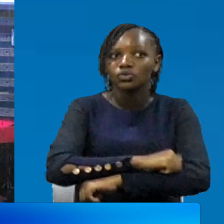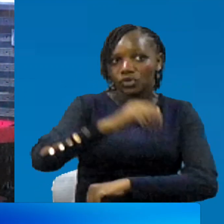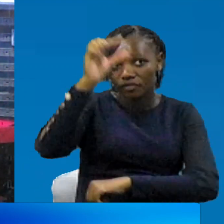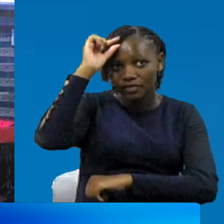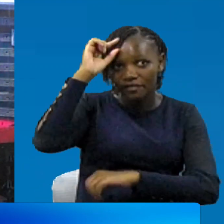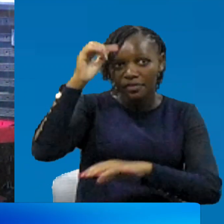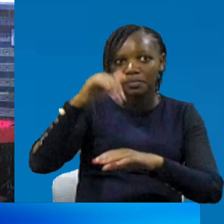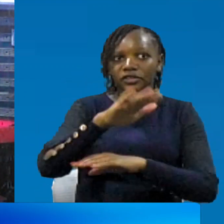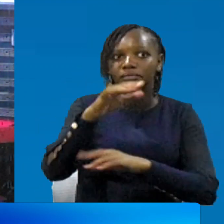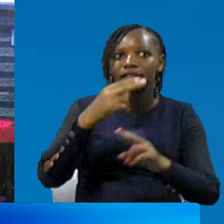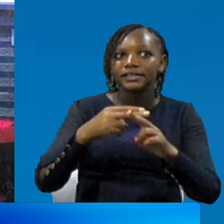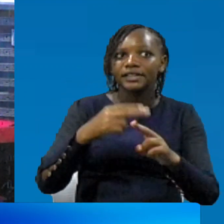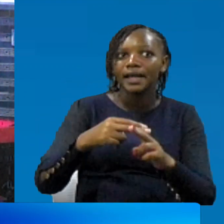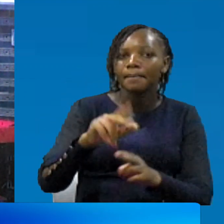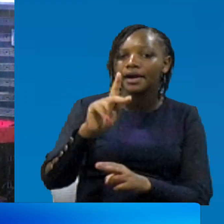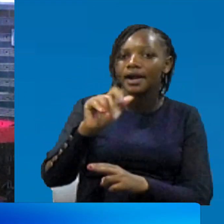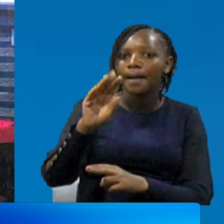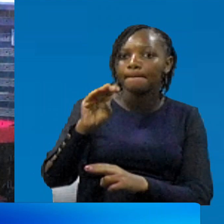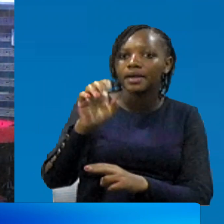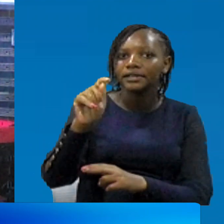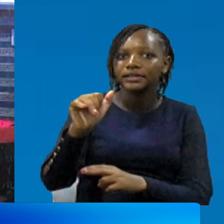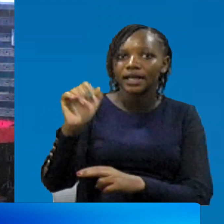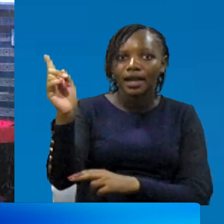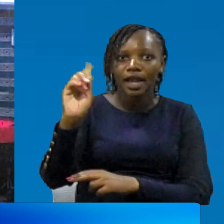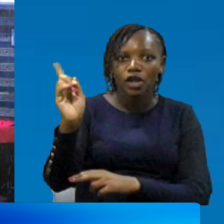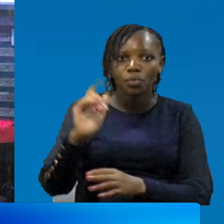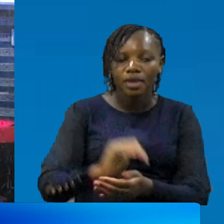Lower Kabete, Nairobi.